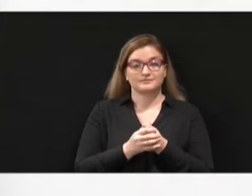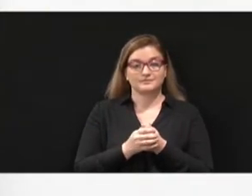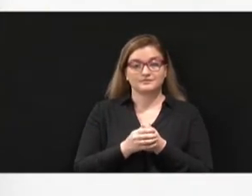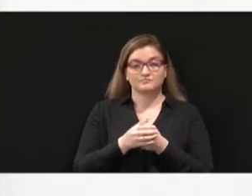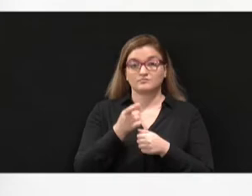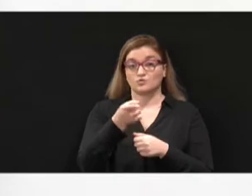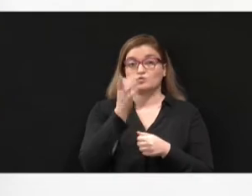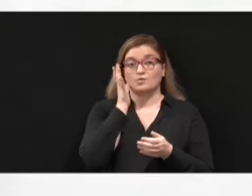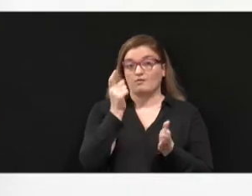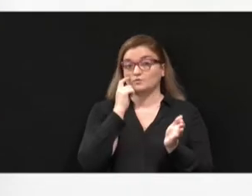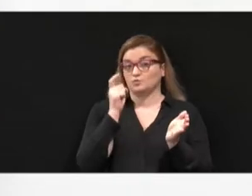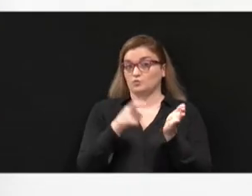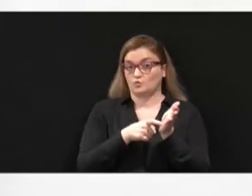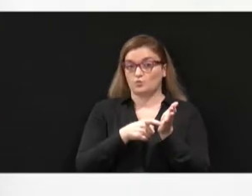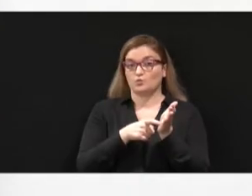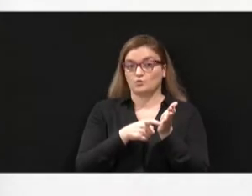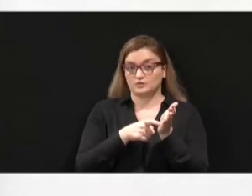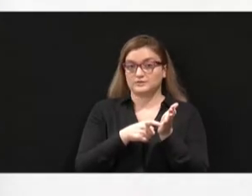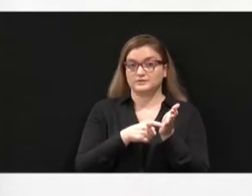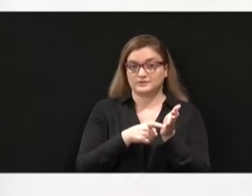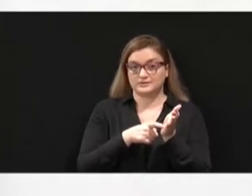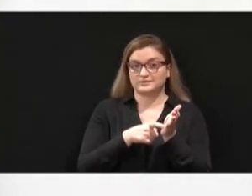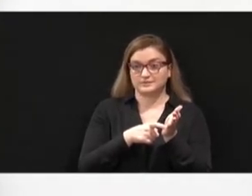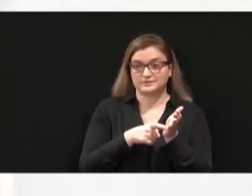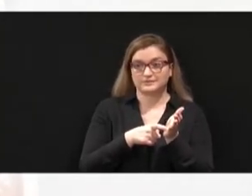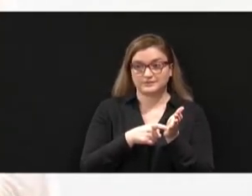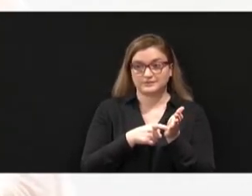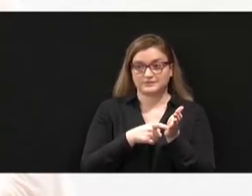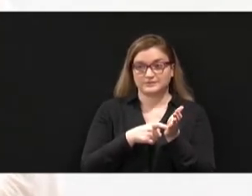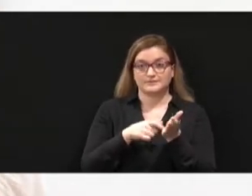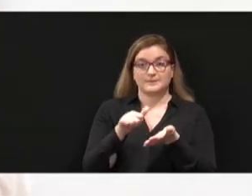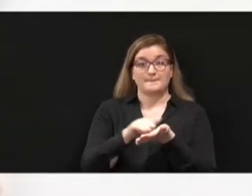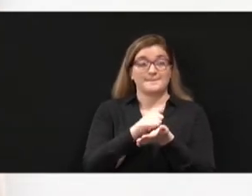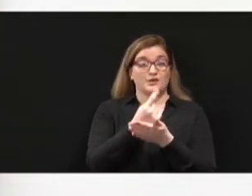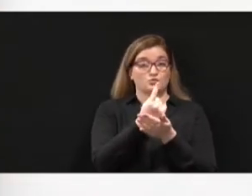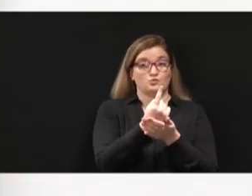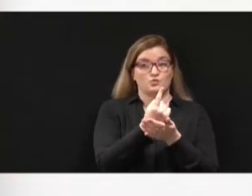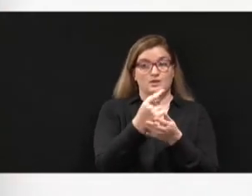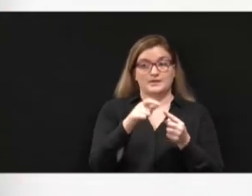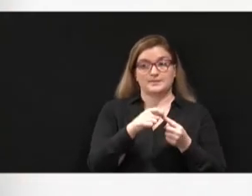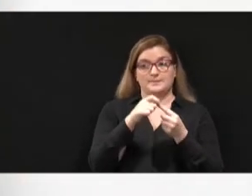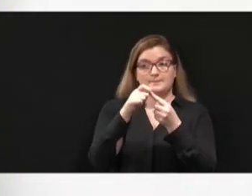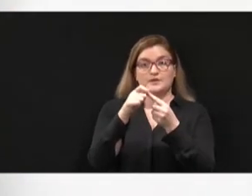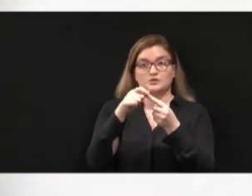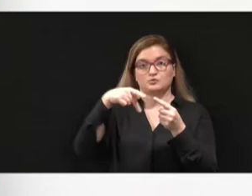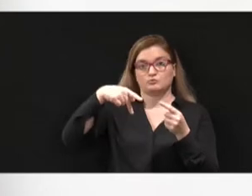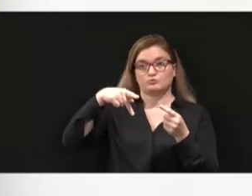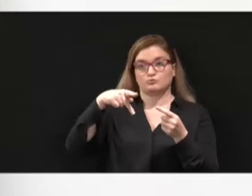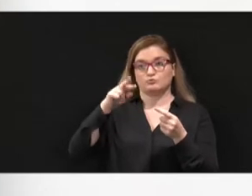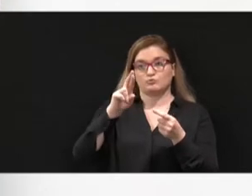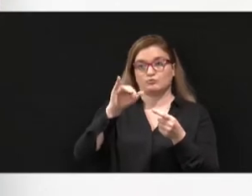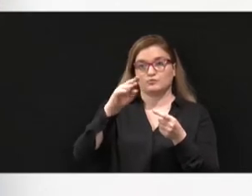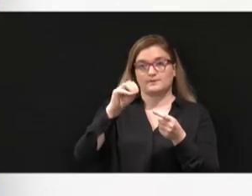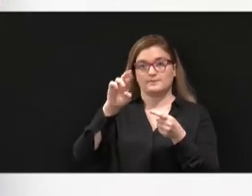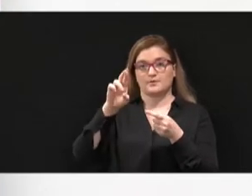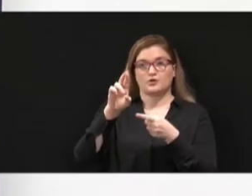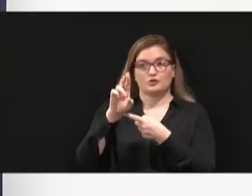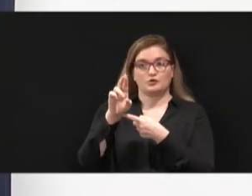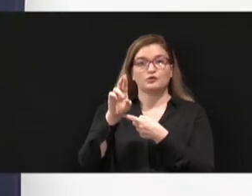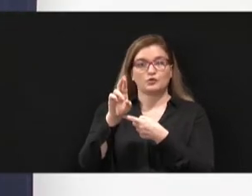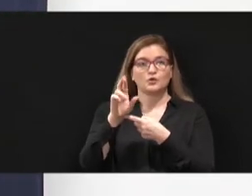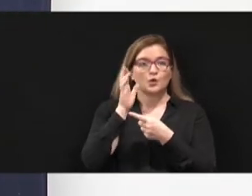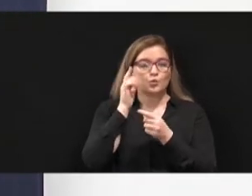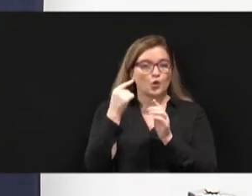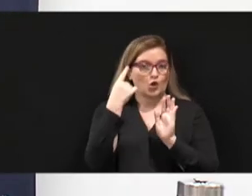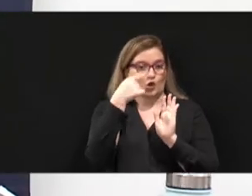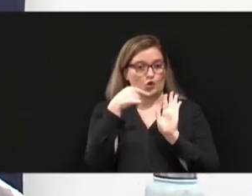you will notice on page 1 of the special primer, we're going to take a minute and look at these symbols.